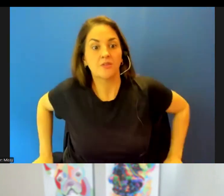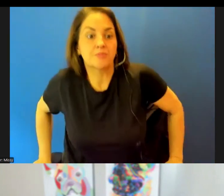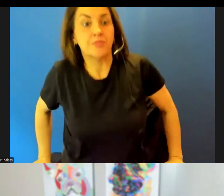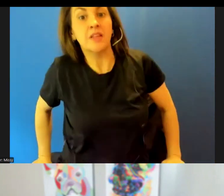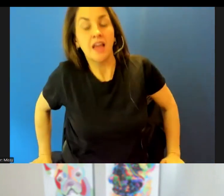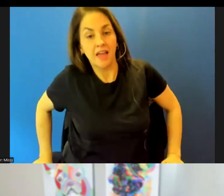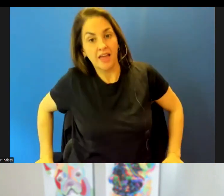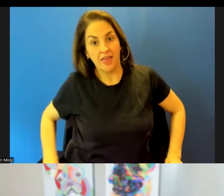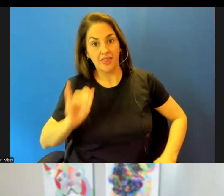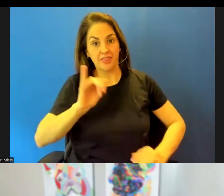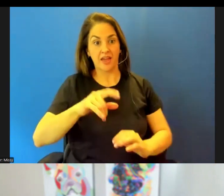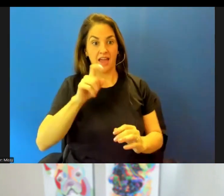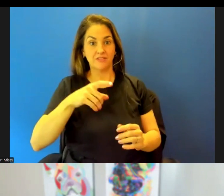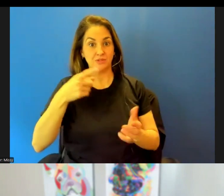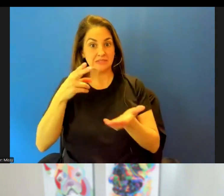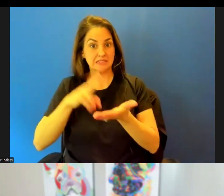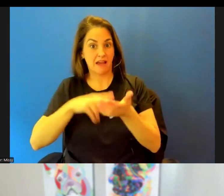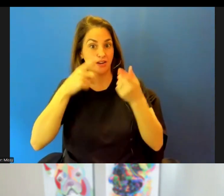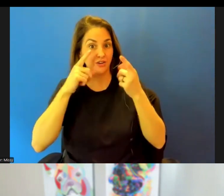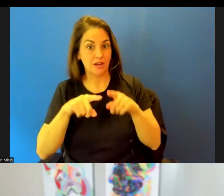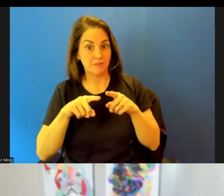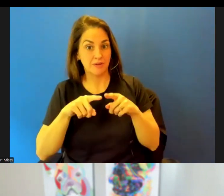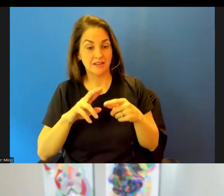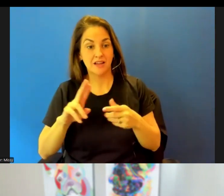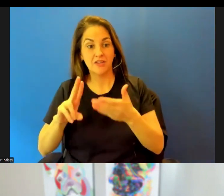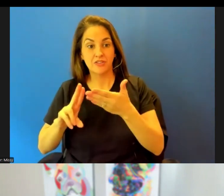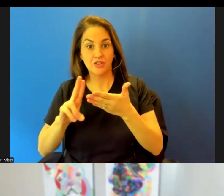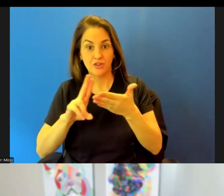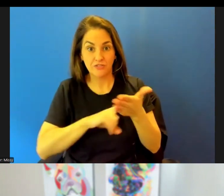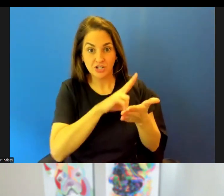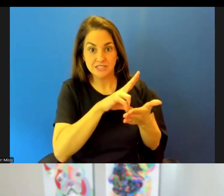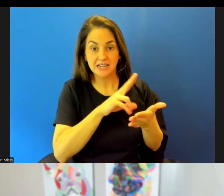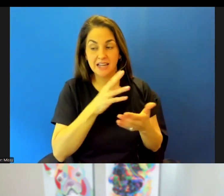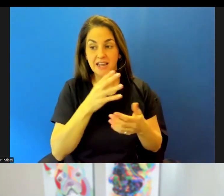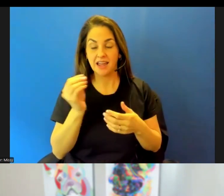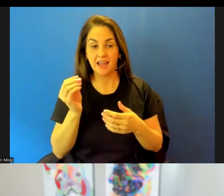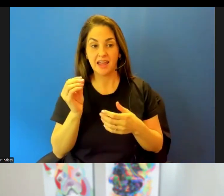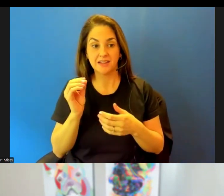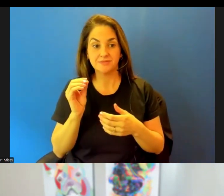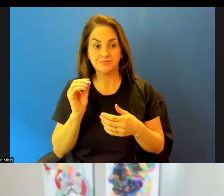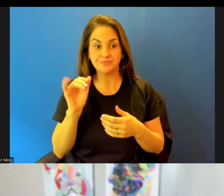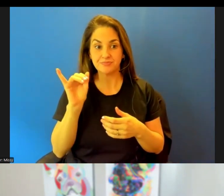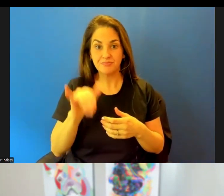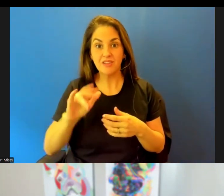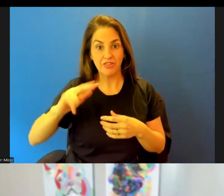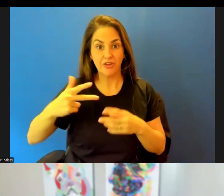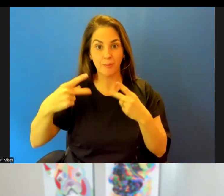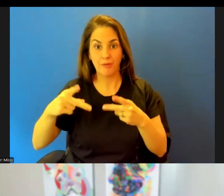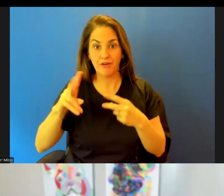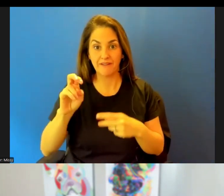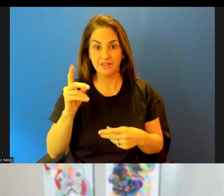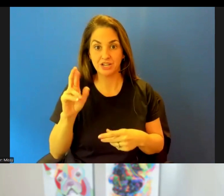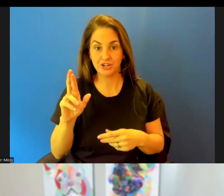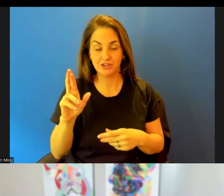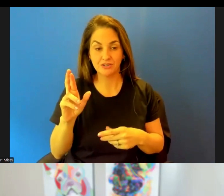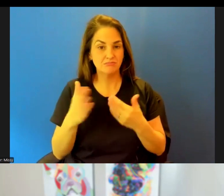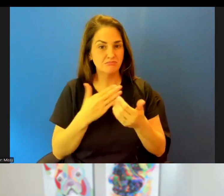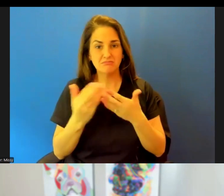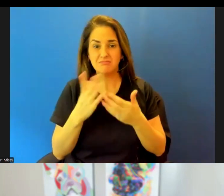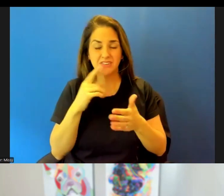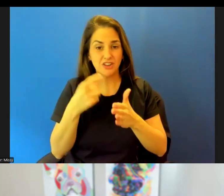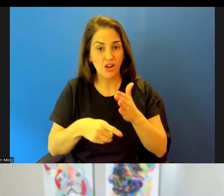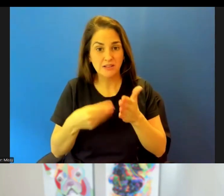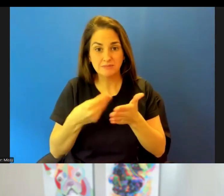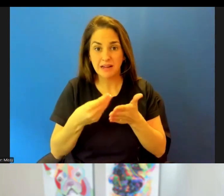agreement needs to be signed between the university and that third party vendor, regardless if it costs money